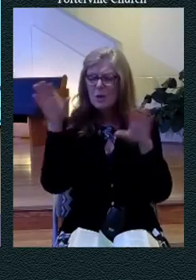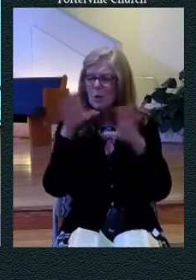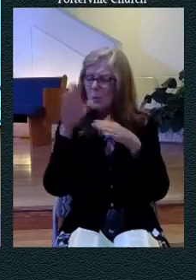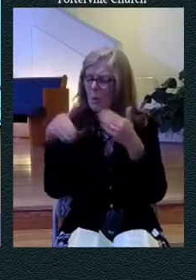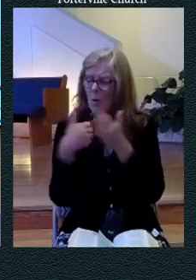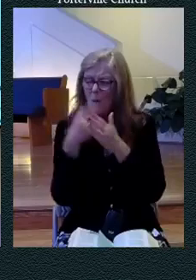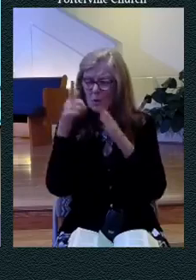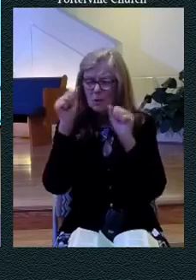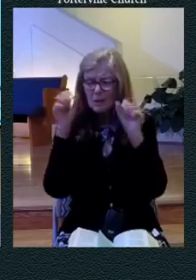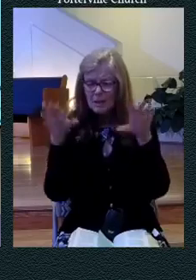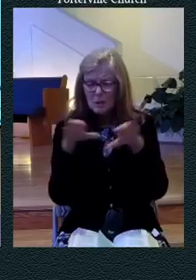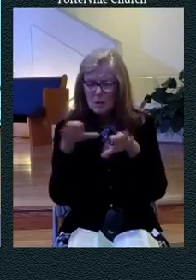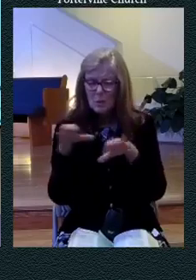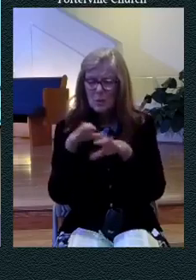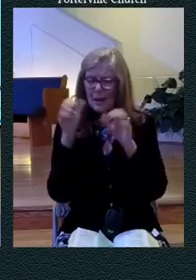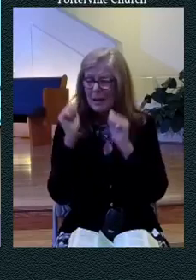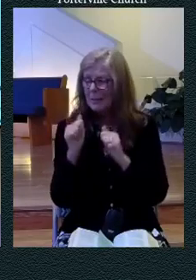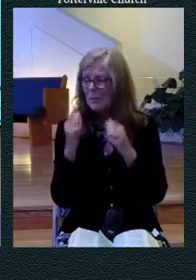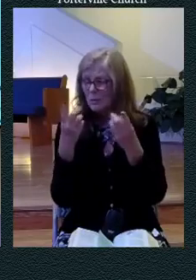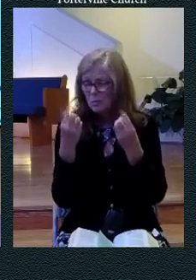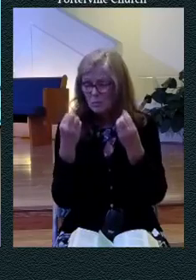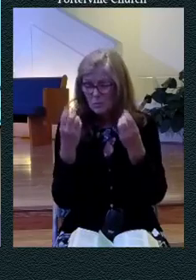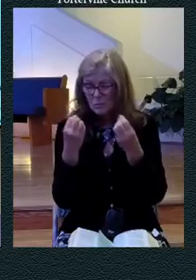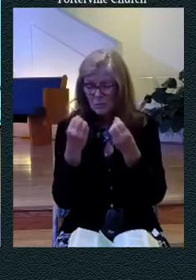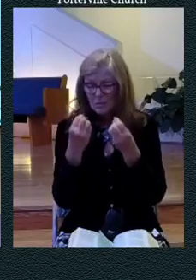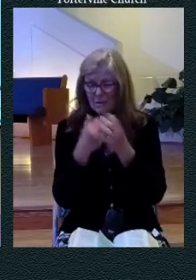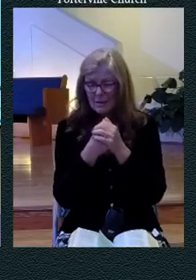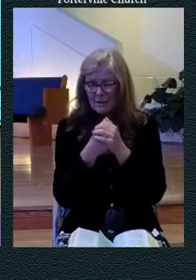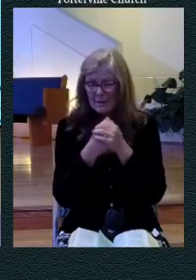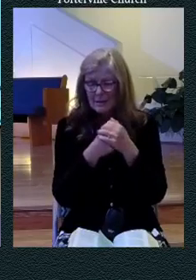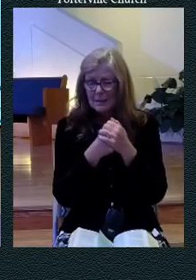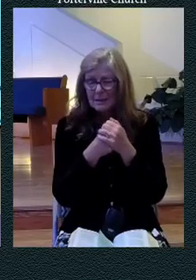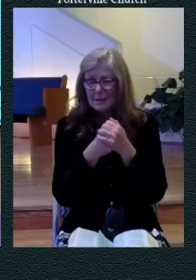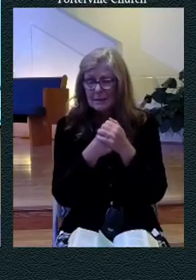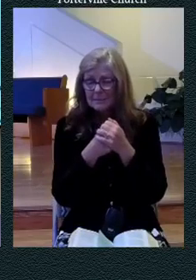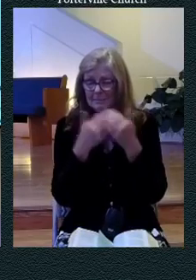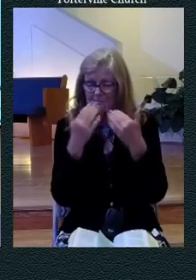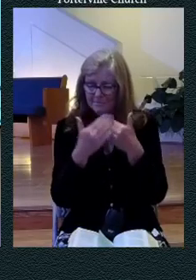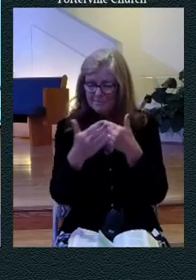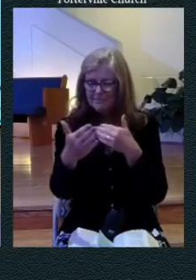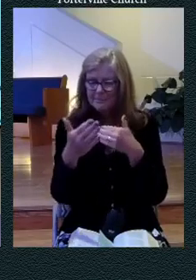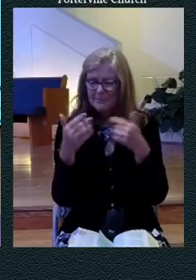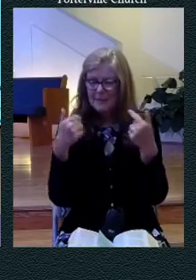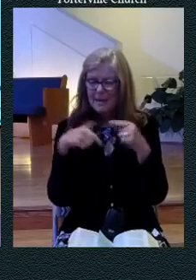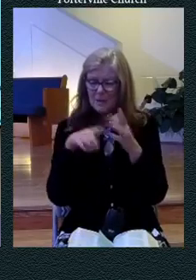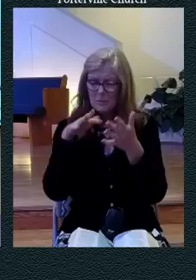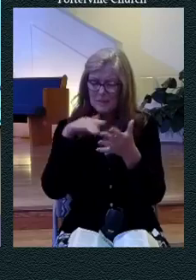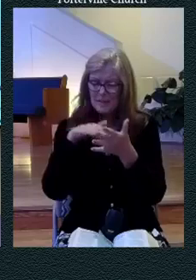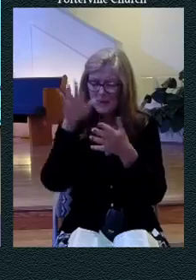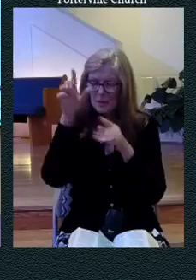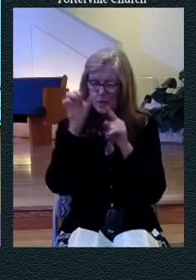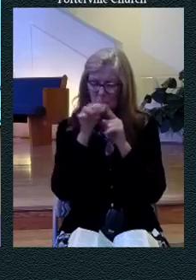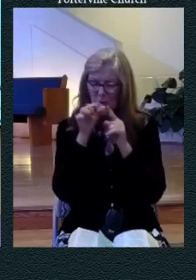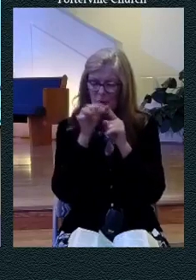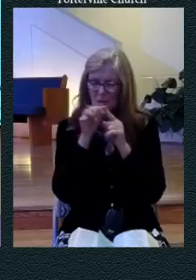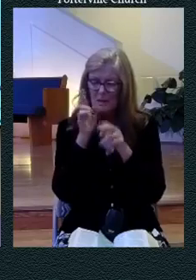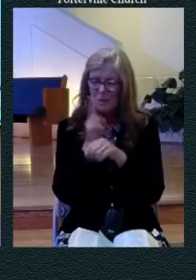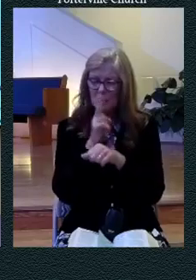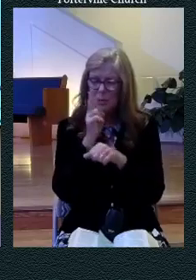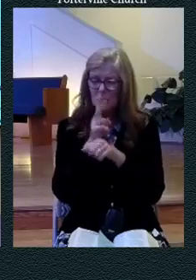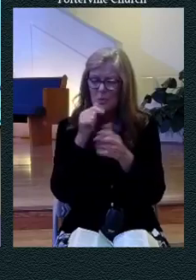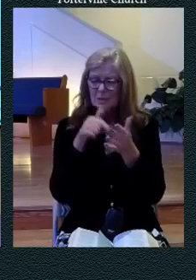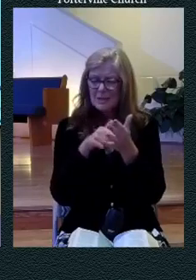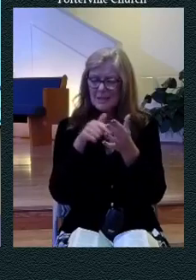do. And I pray that as we look into Your Word this morning, that You will use it in Your